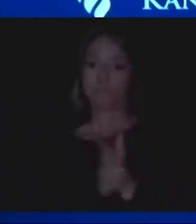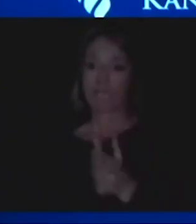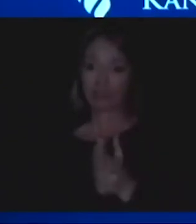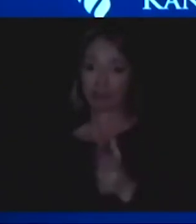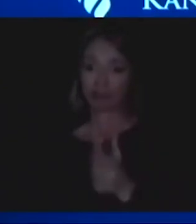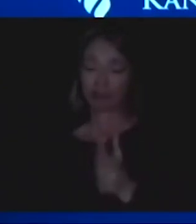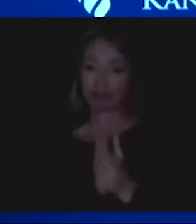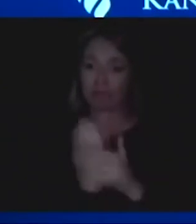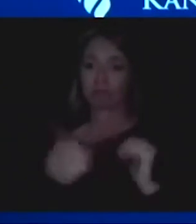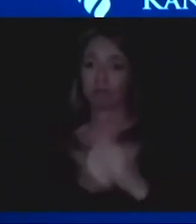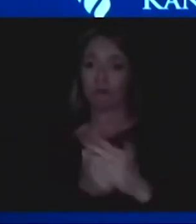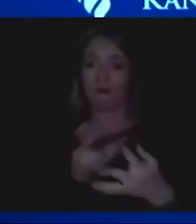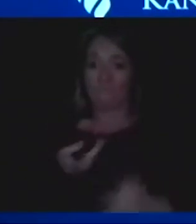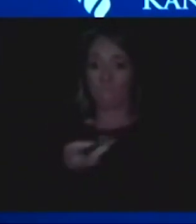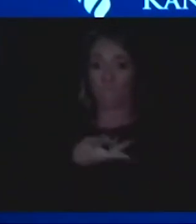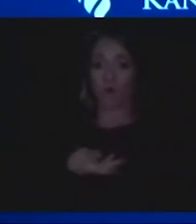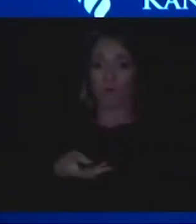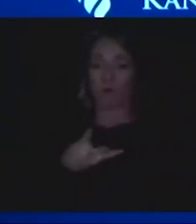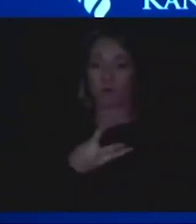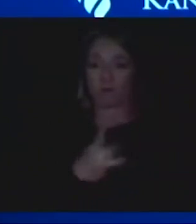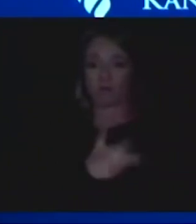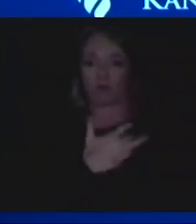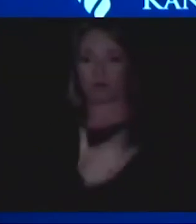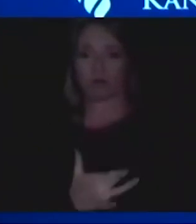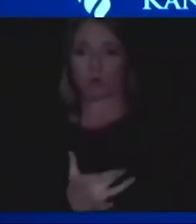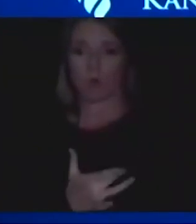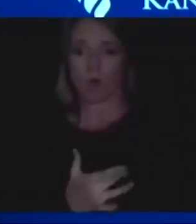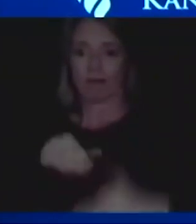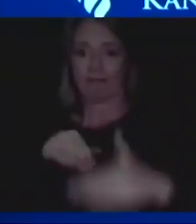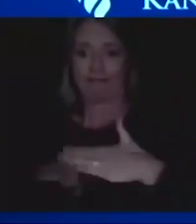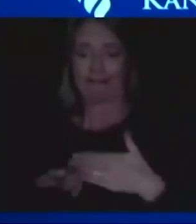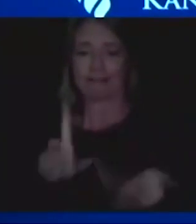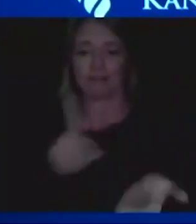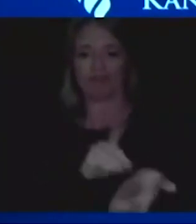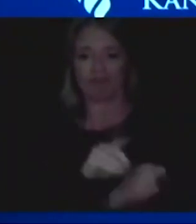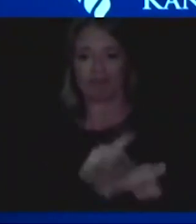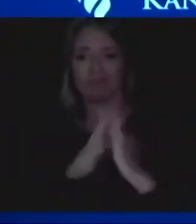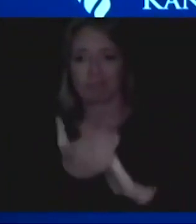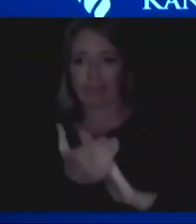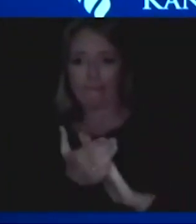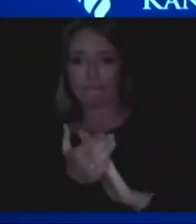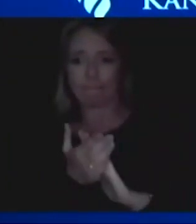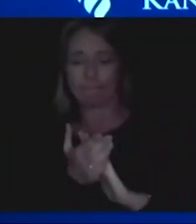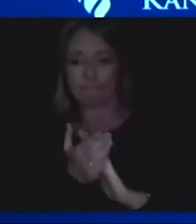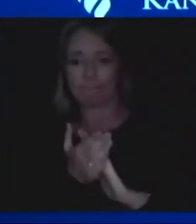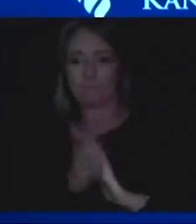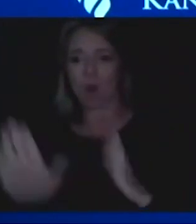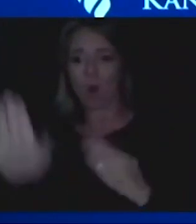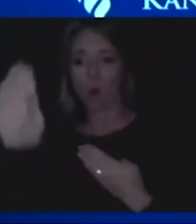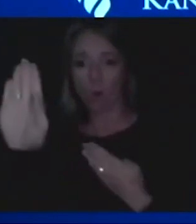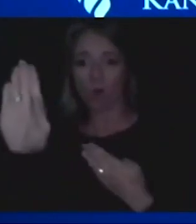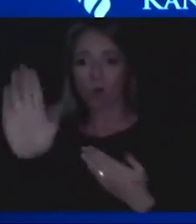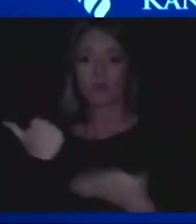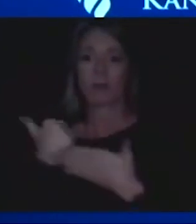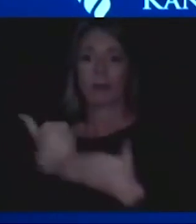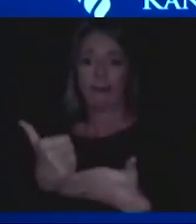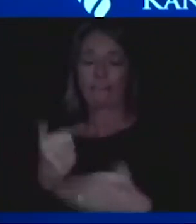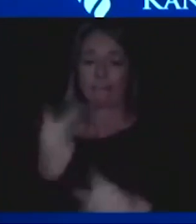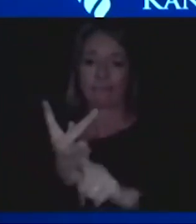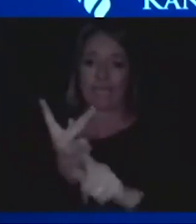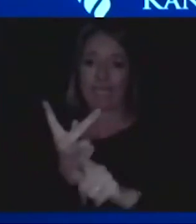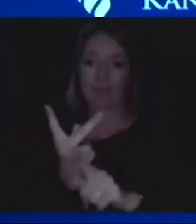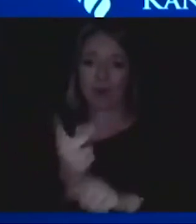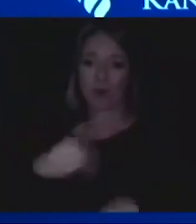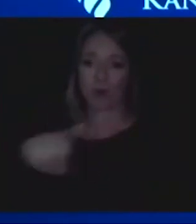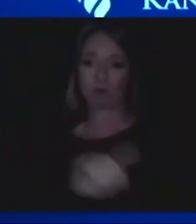go into medicine with our oath, is to help take care of you. At what price are you willing